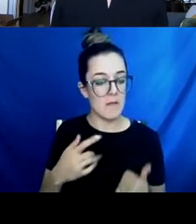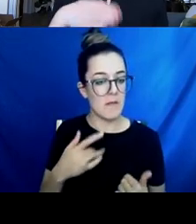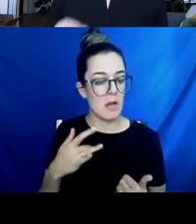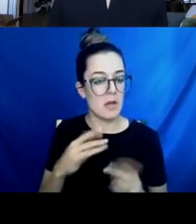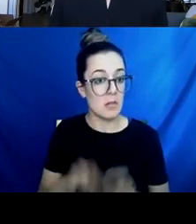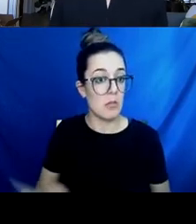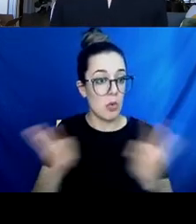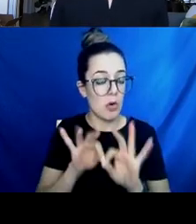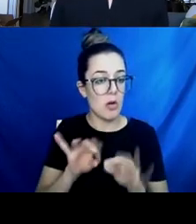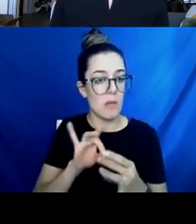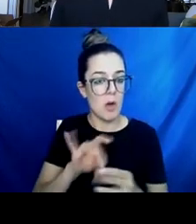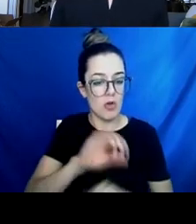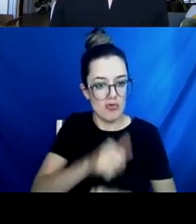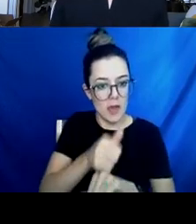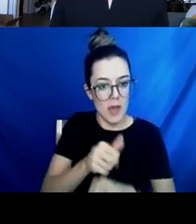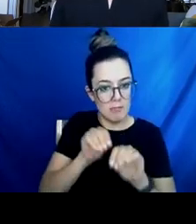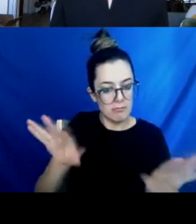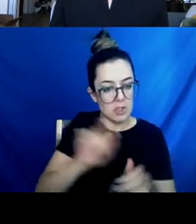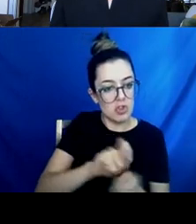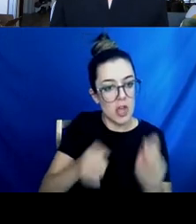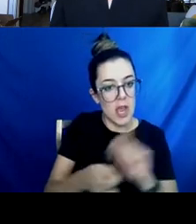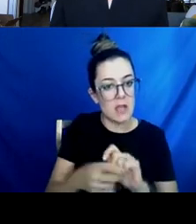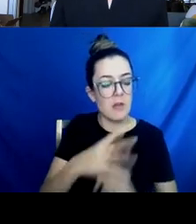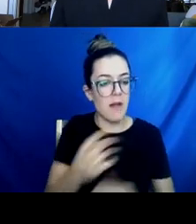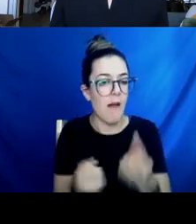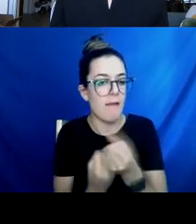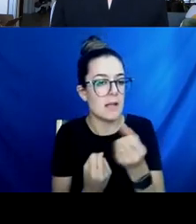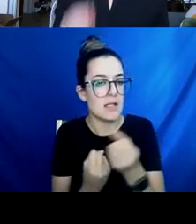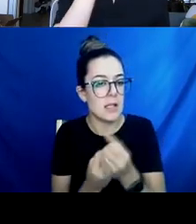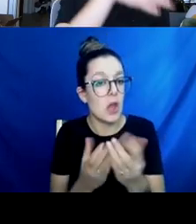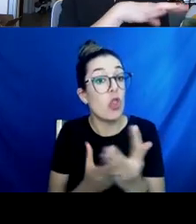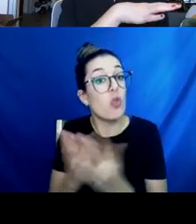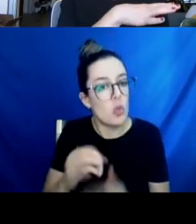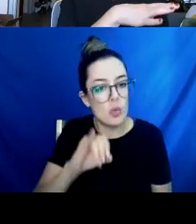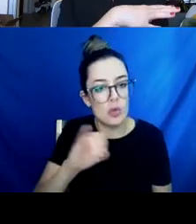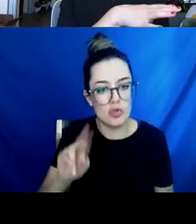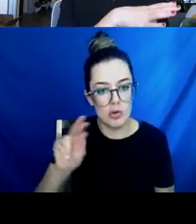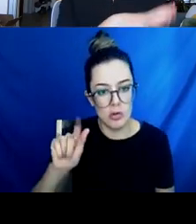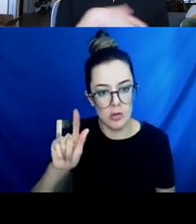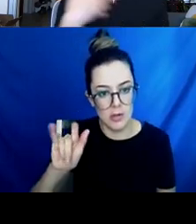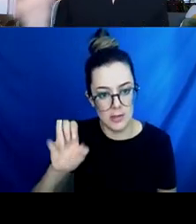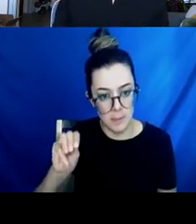advocacy through journalism. But I think when